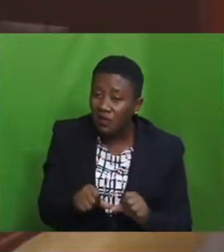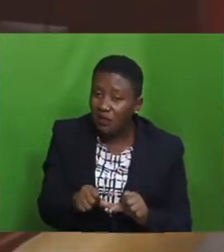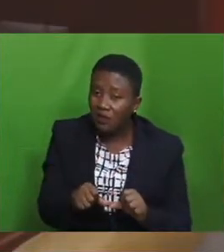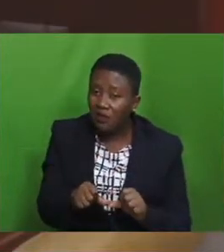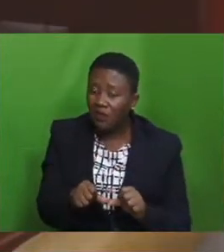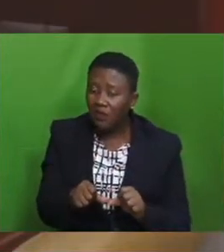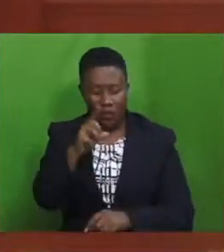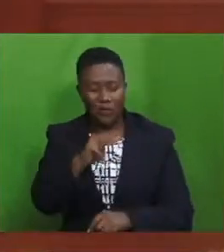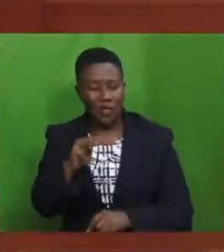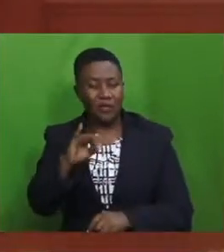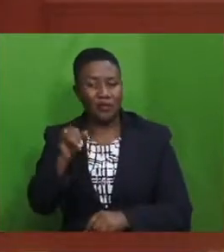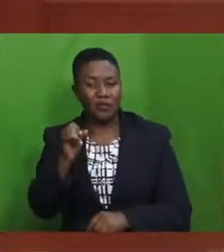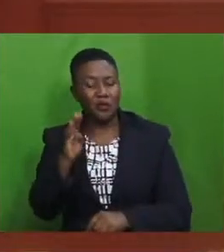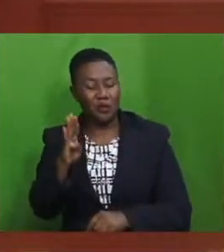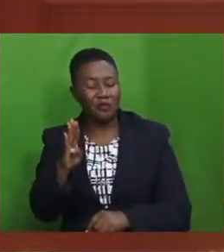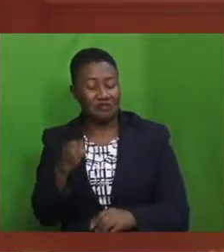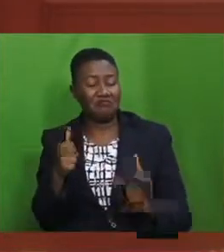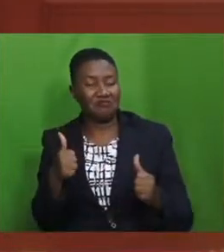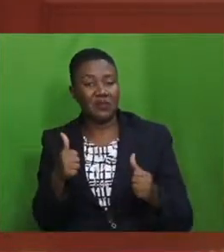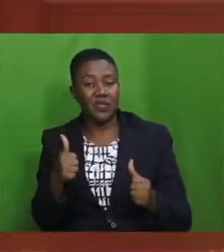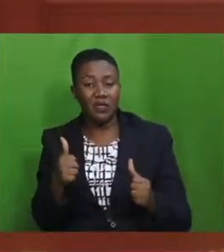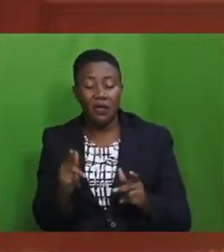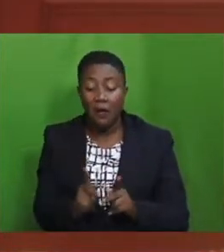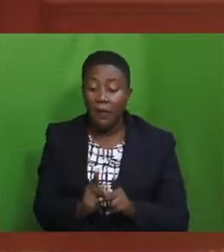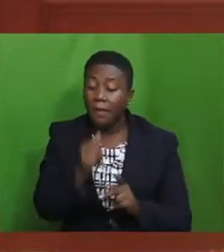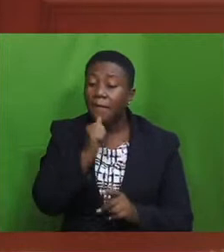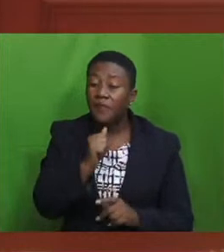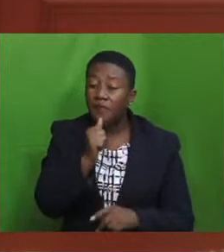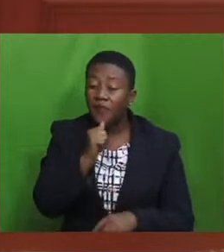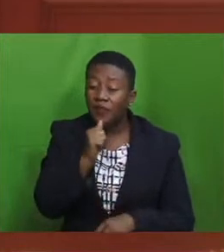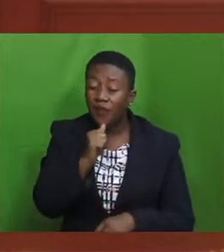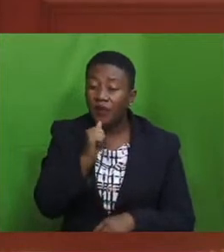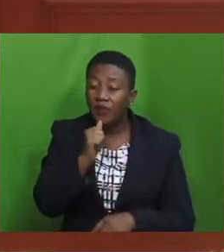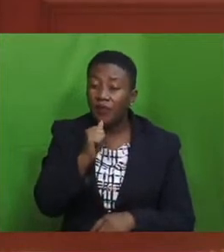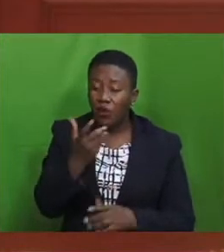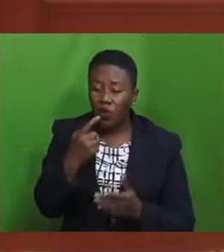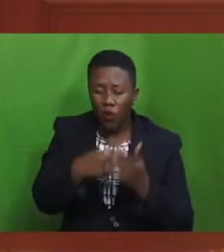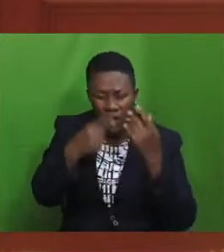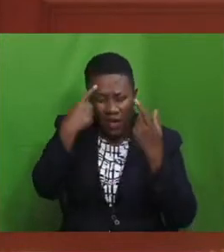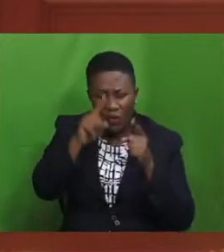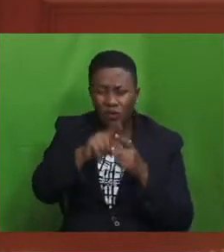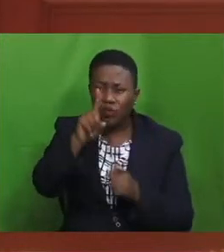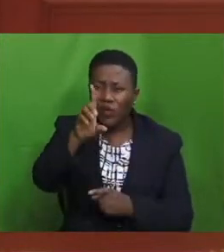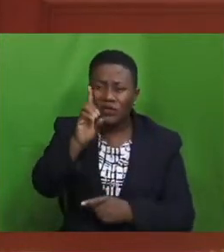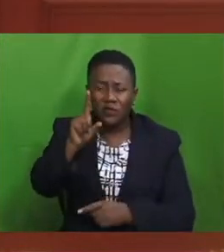say 1 million jobs. The private sector, what has happened to your 1D, 1F?